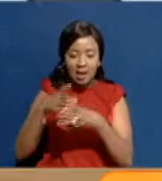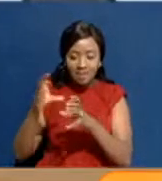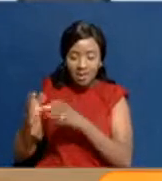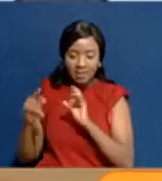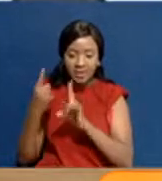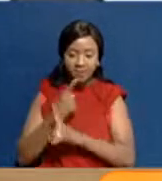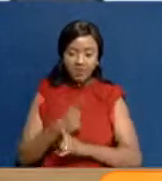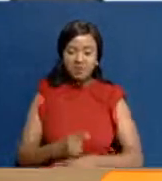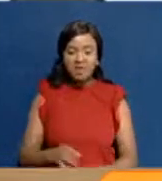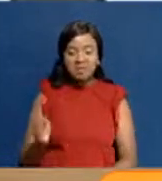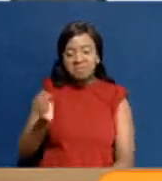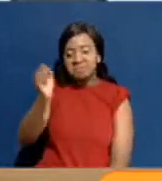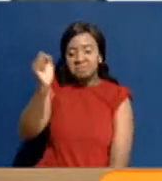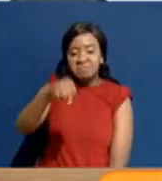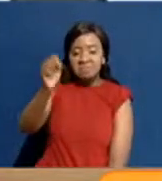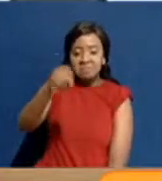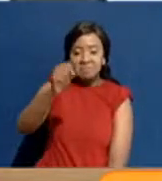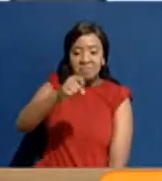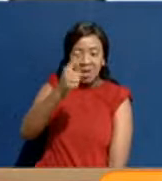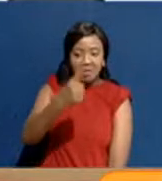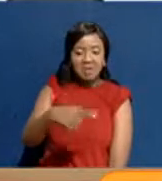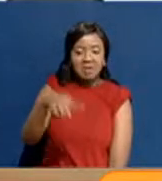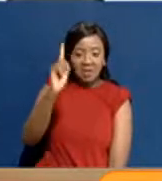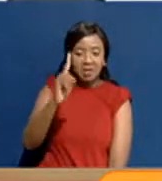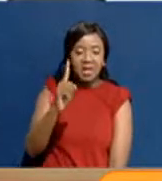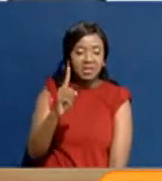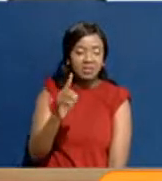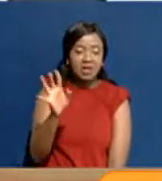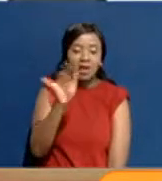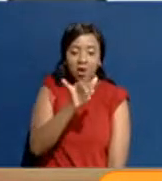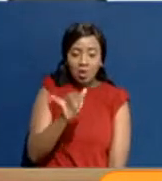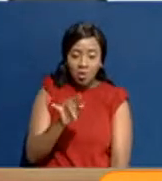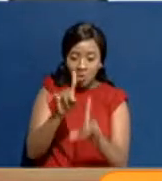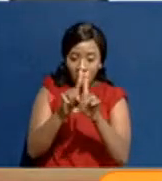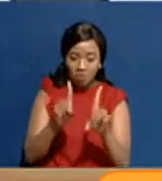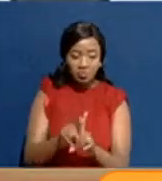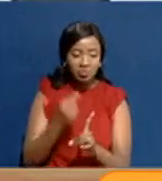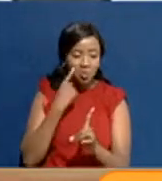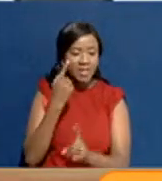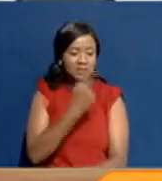Absolutely. And what was really going on here, it's not